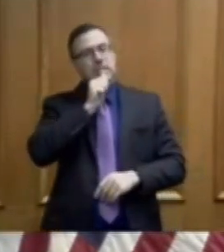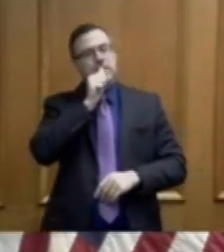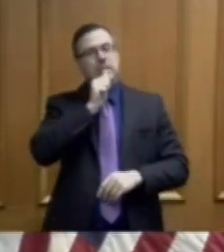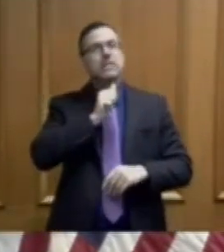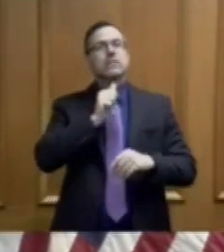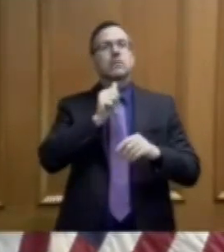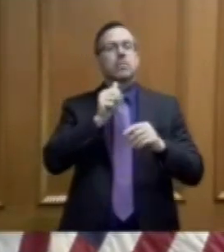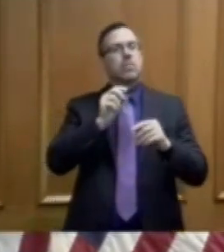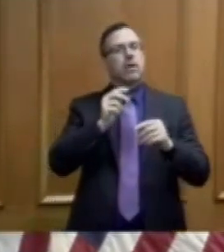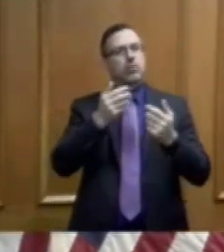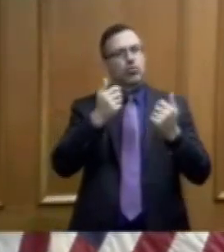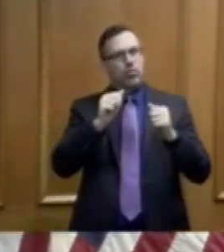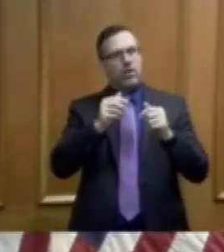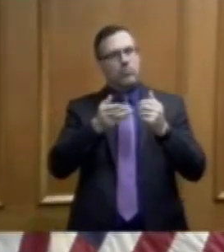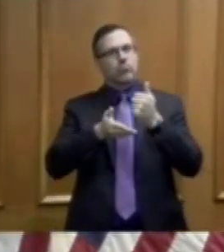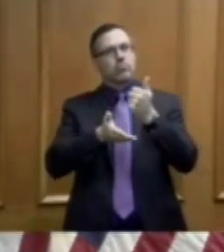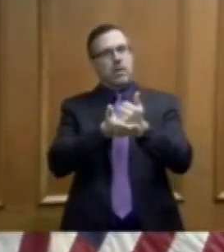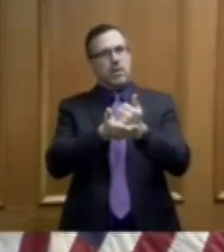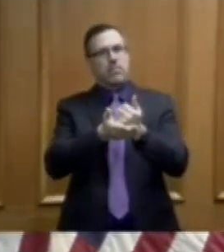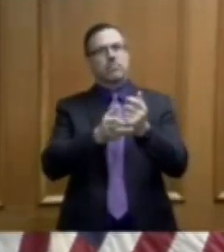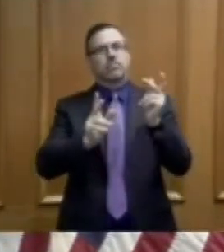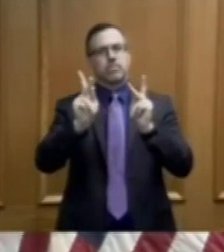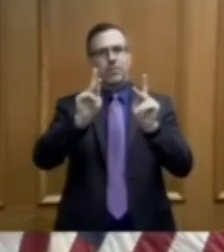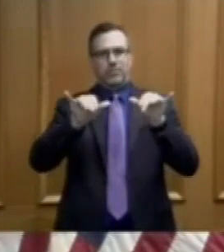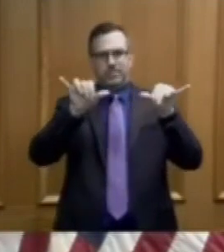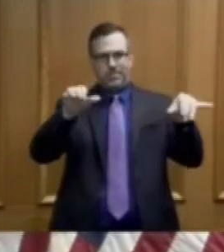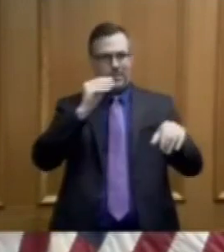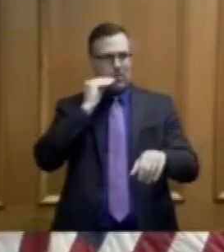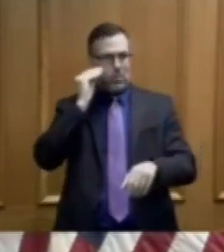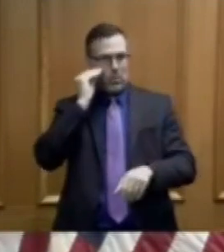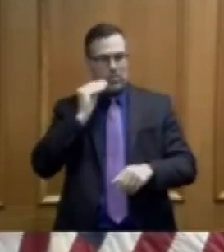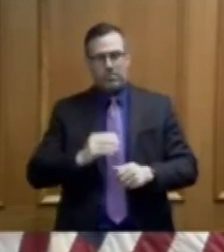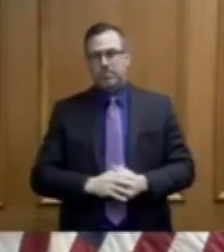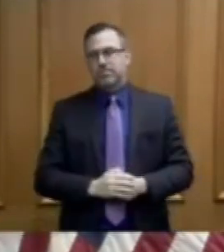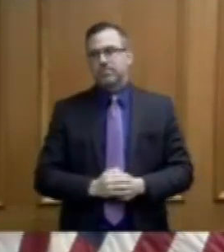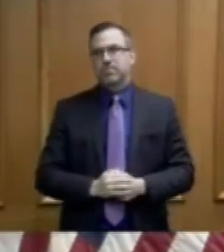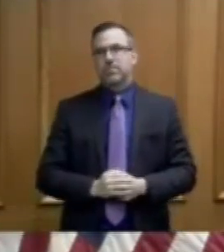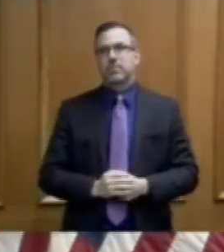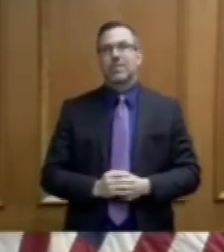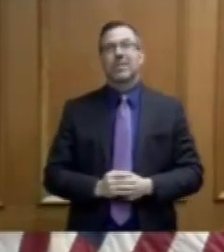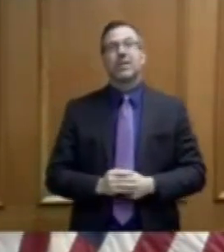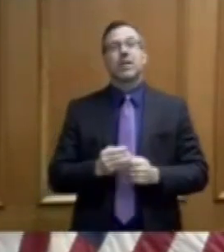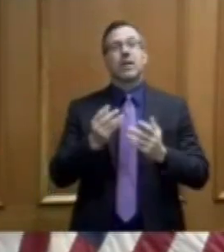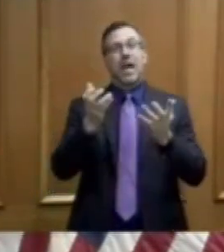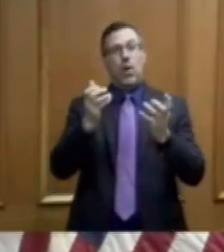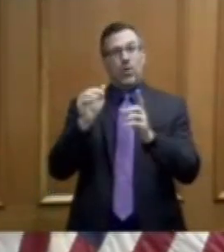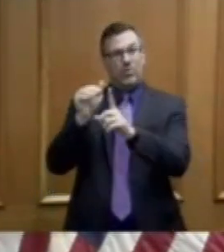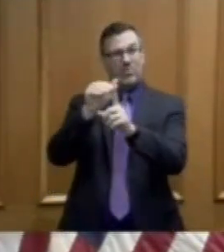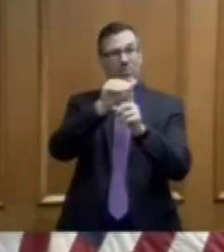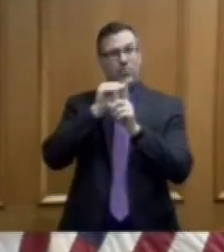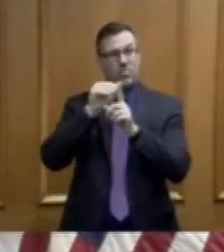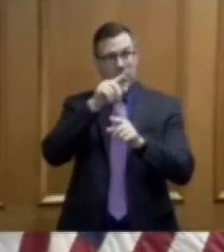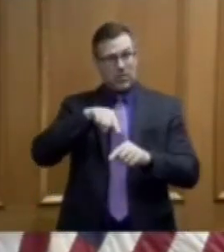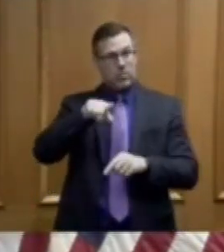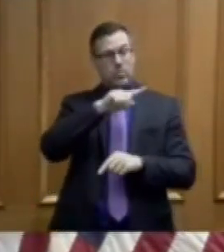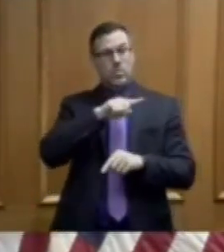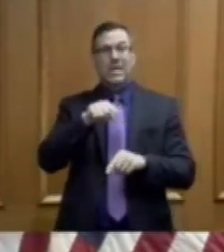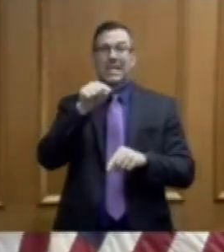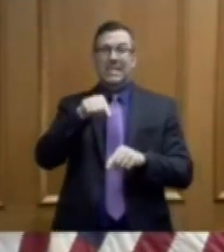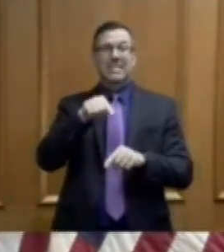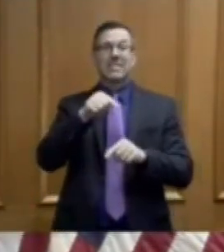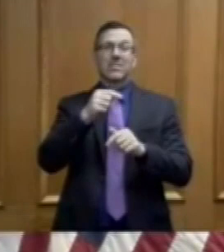home. I want to remind Tennesseans that this is the most important action that you can